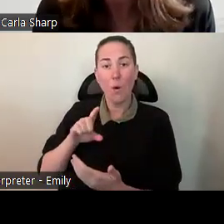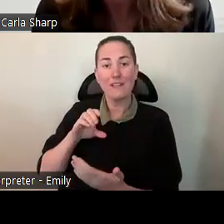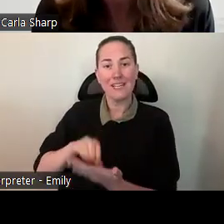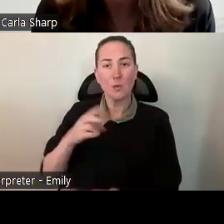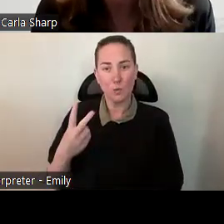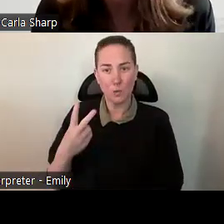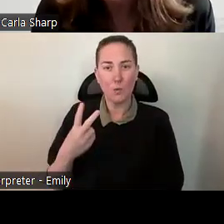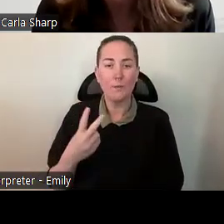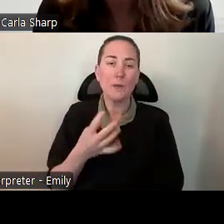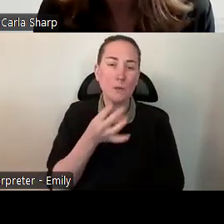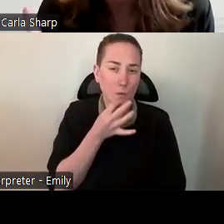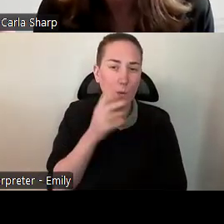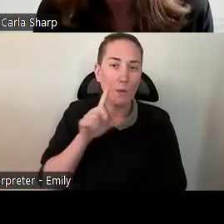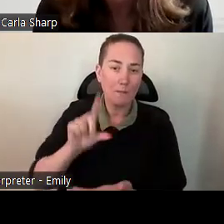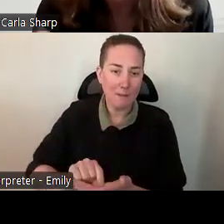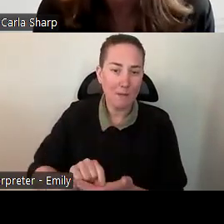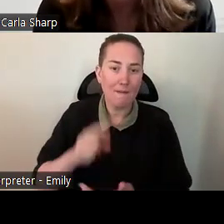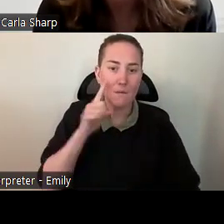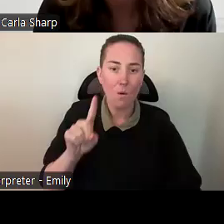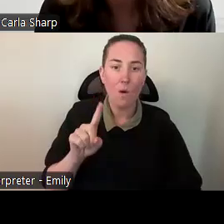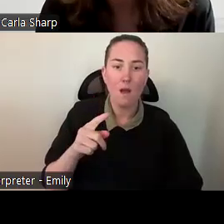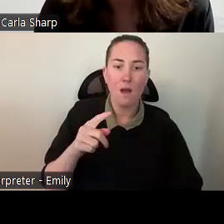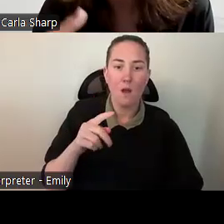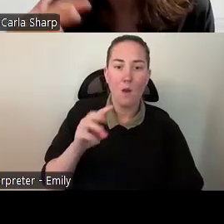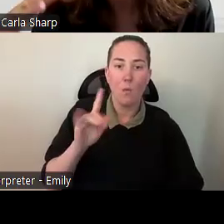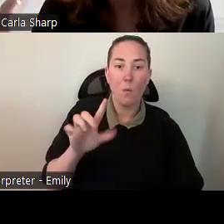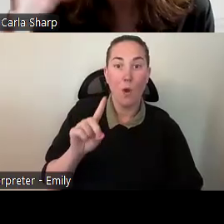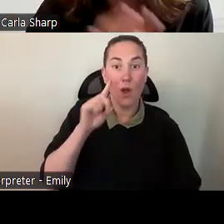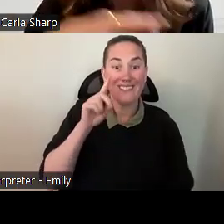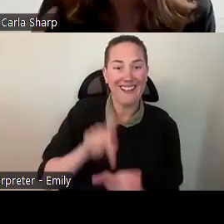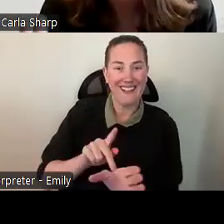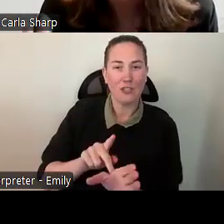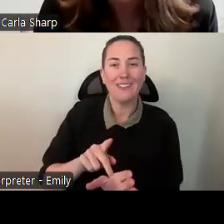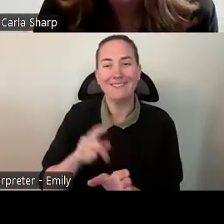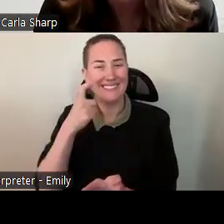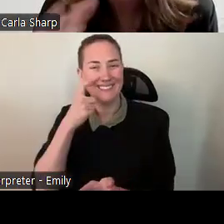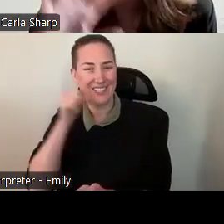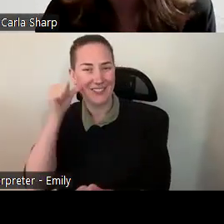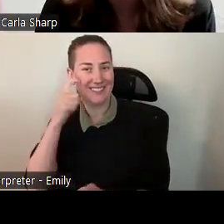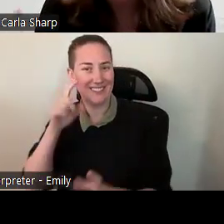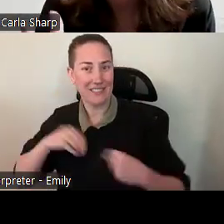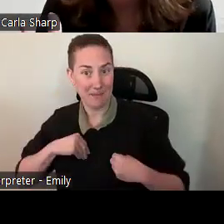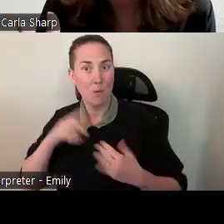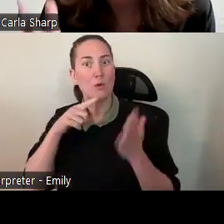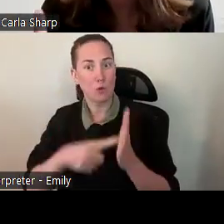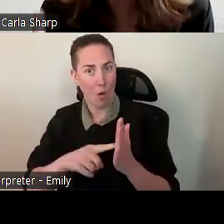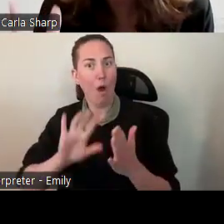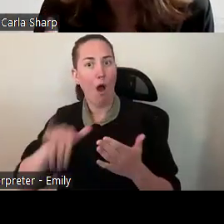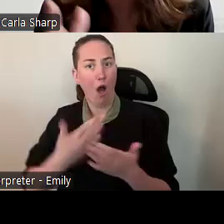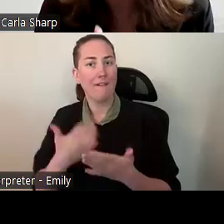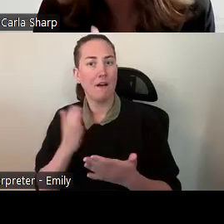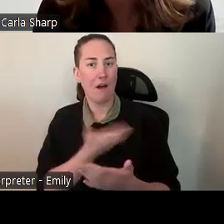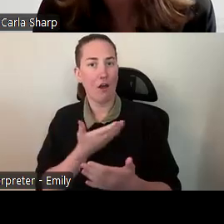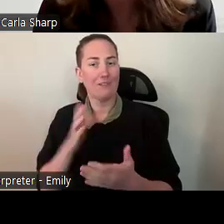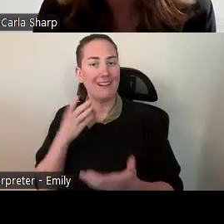paper coming out in World Psychiatry. We just got it accepted yesterday that gives you all of the evidence now according to